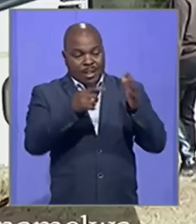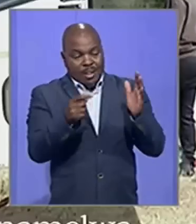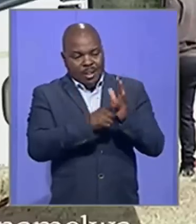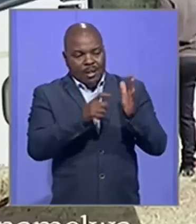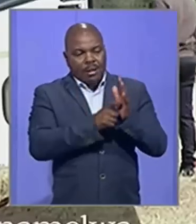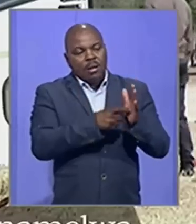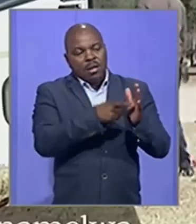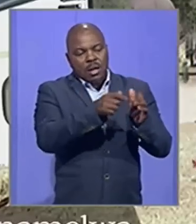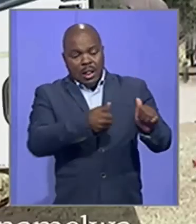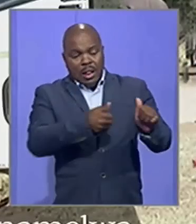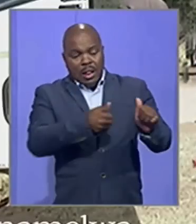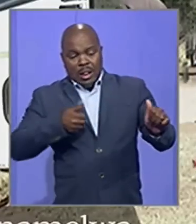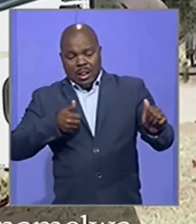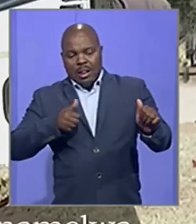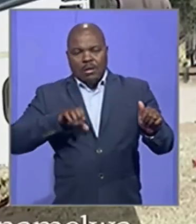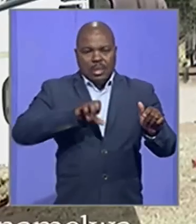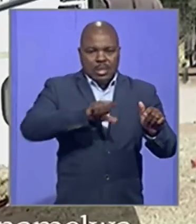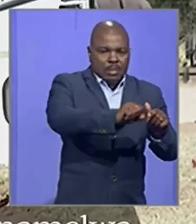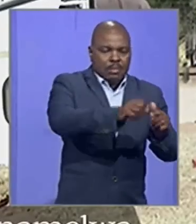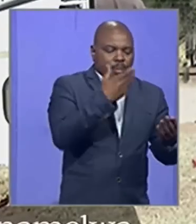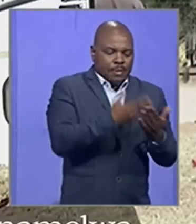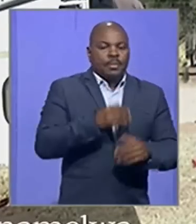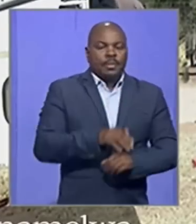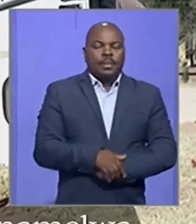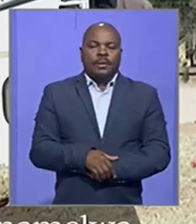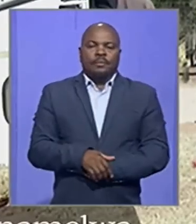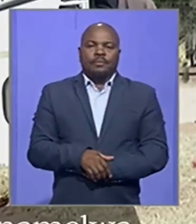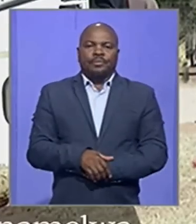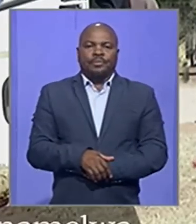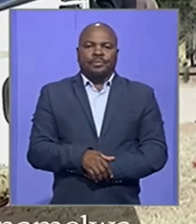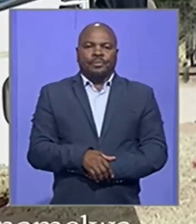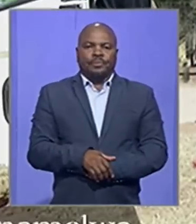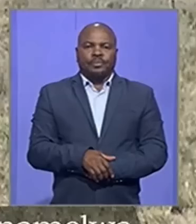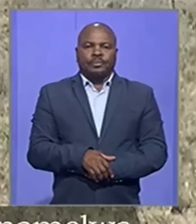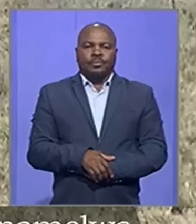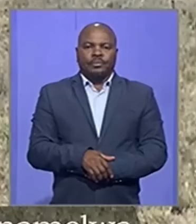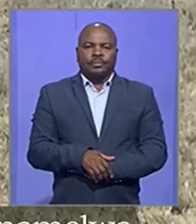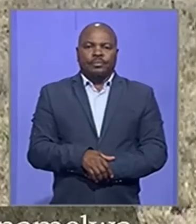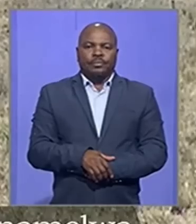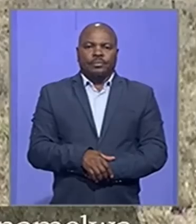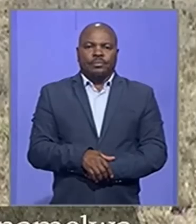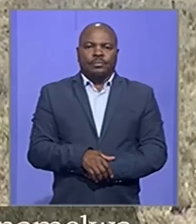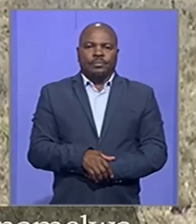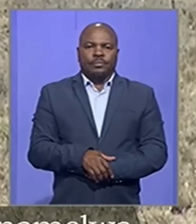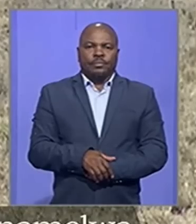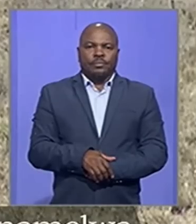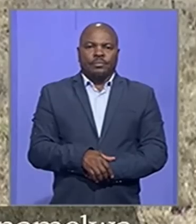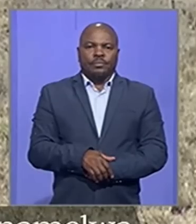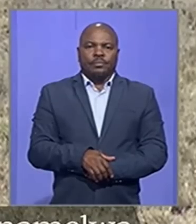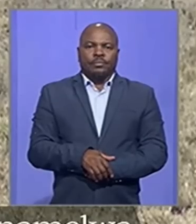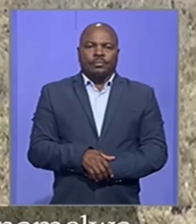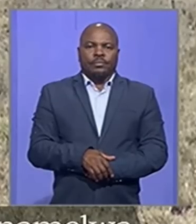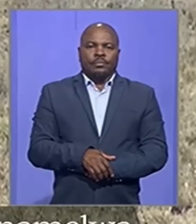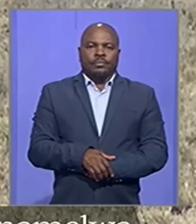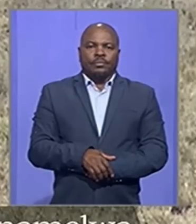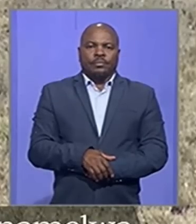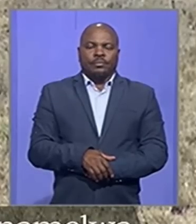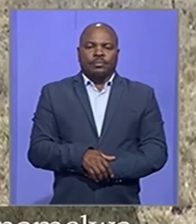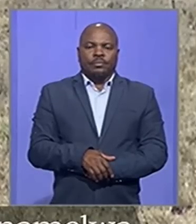go boelwa ke nako eo e ba fetileng ya dithuto. Zebulon Maini, SABC News, Madibe a Gakubu, gaufi le Mahikeng.